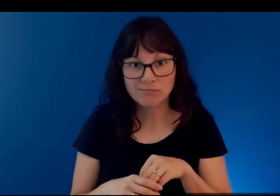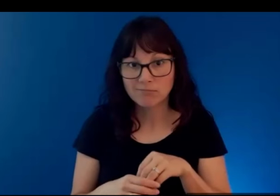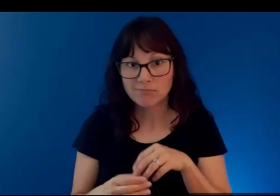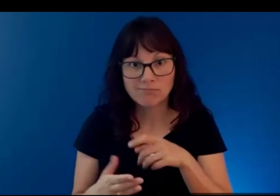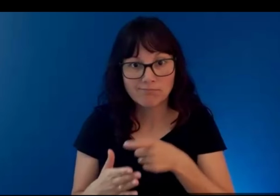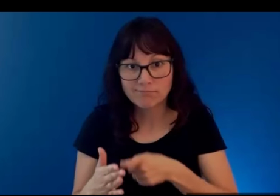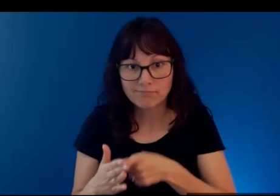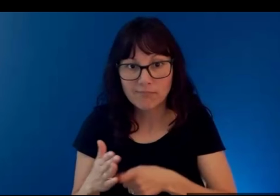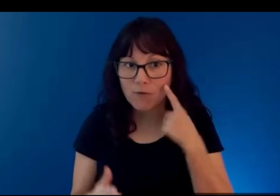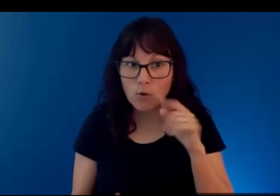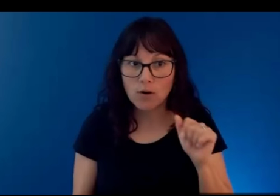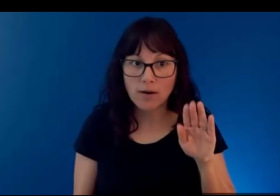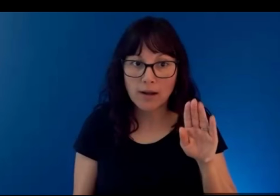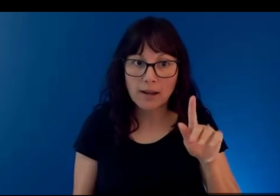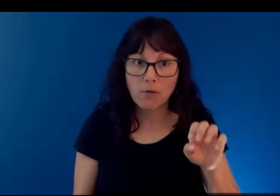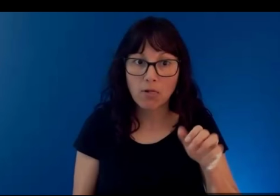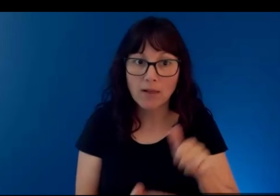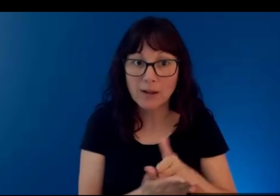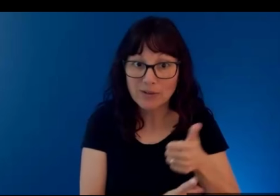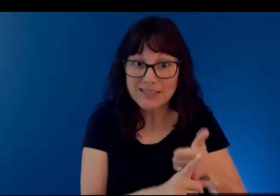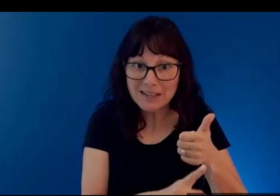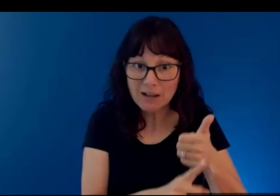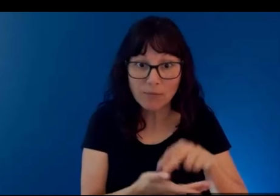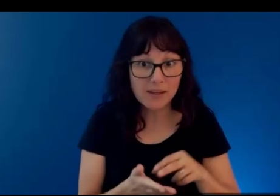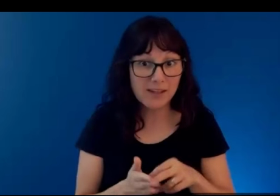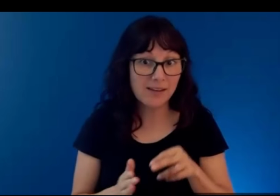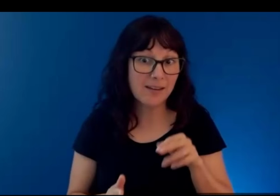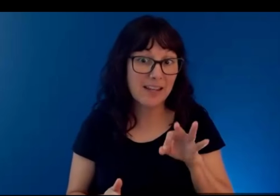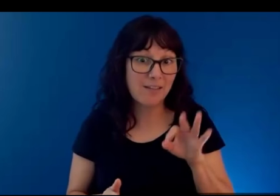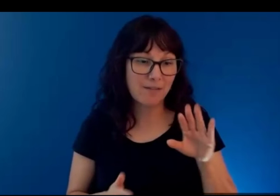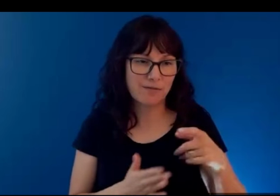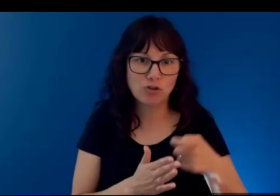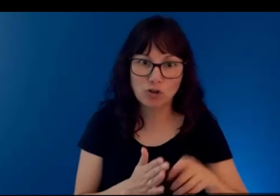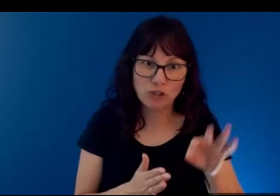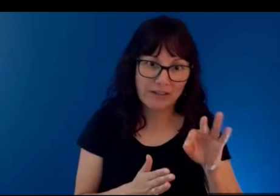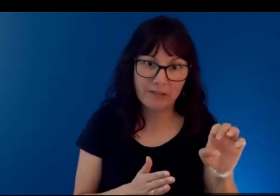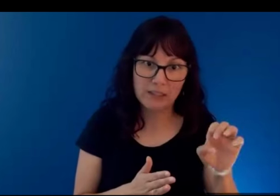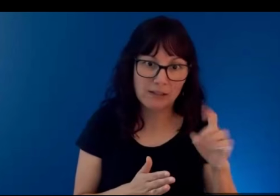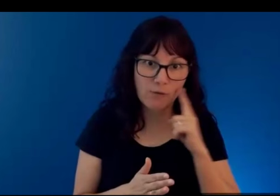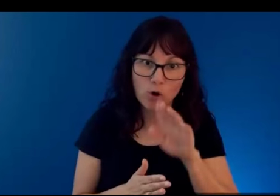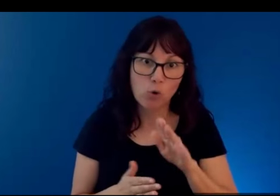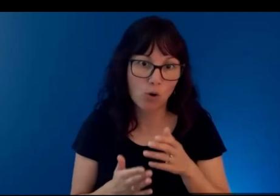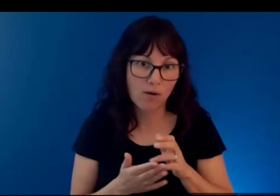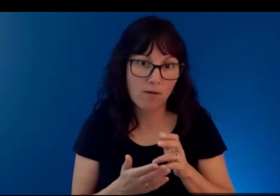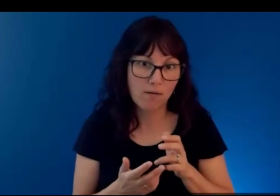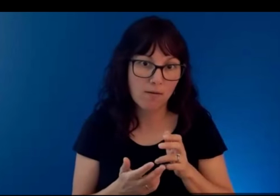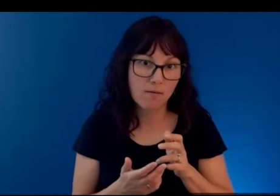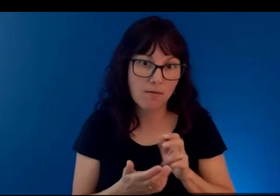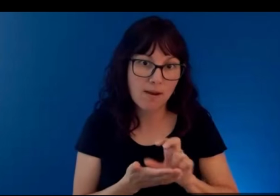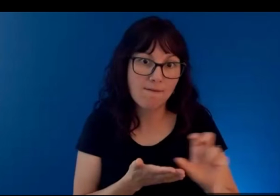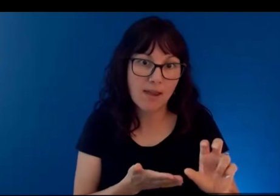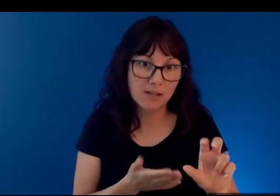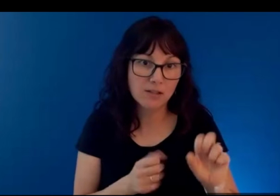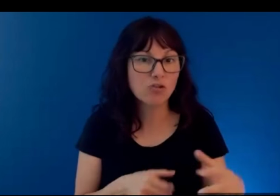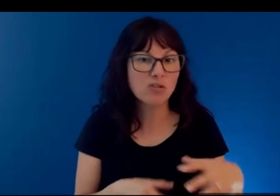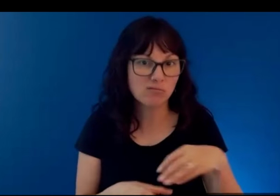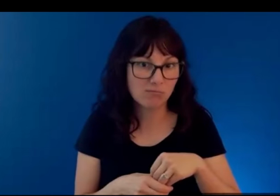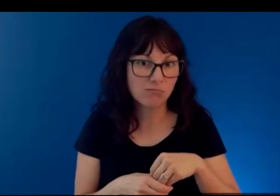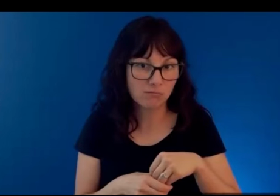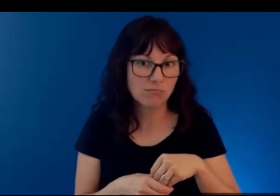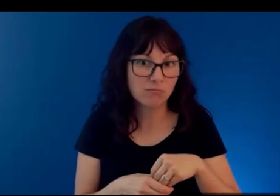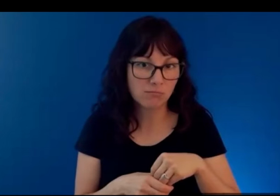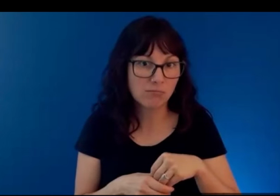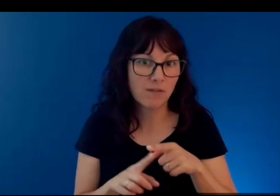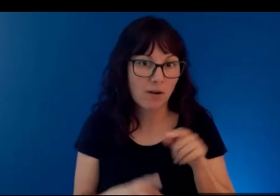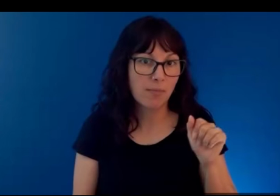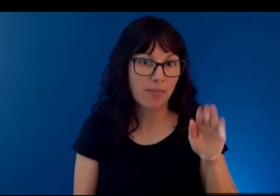the ABLE account itself. So if your ABLE account charges fees on your investments, those could be covered by the money in